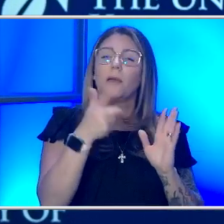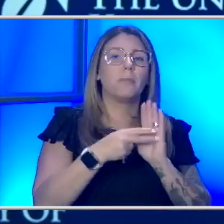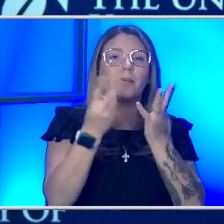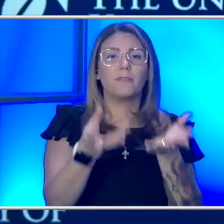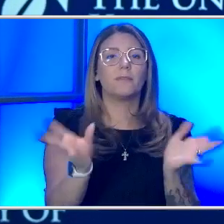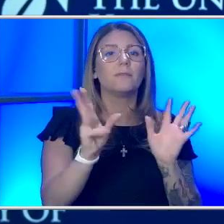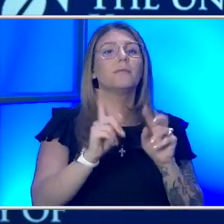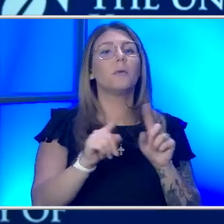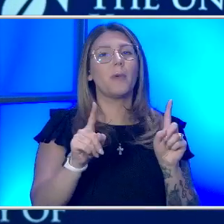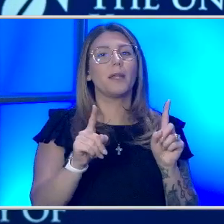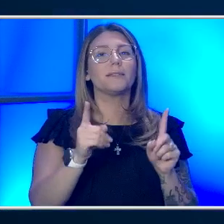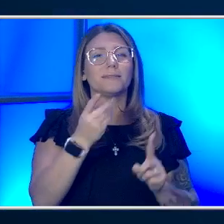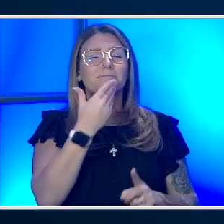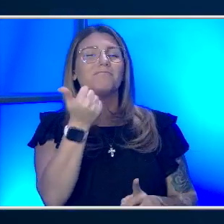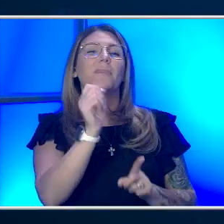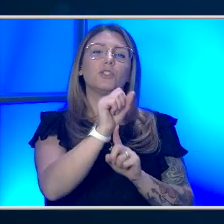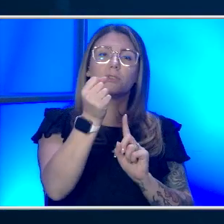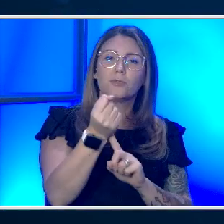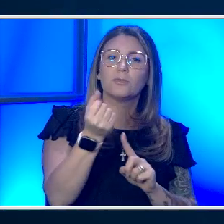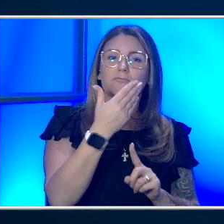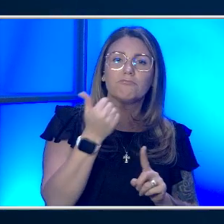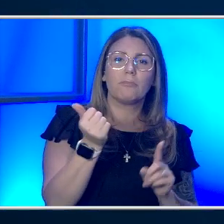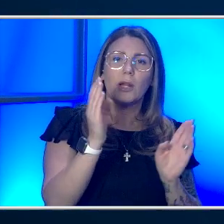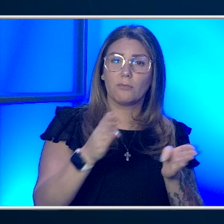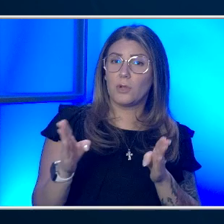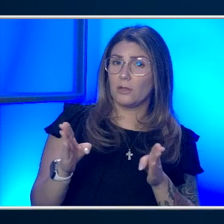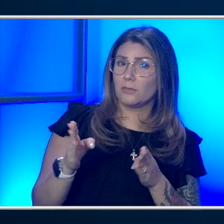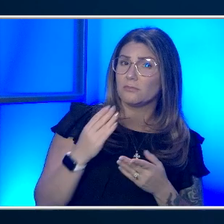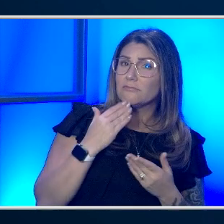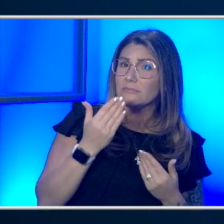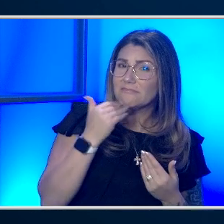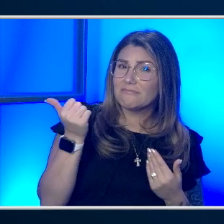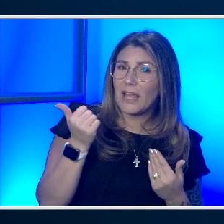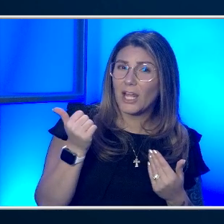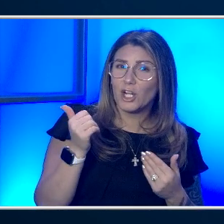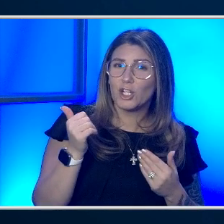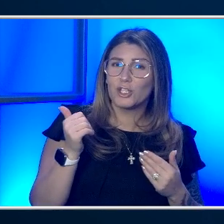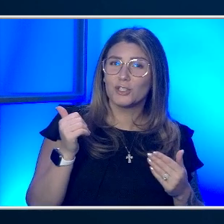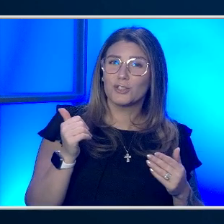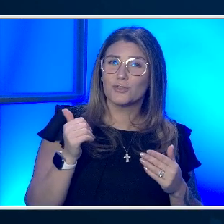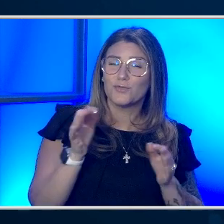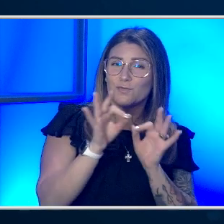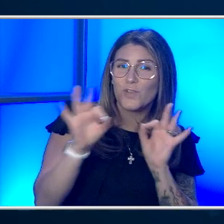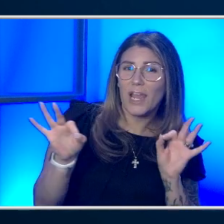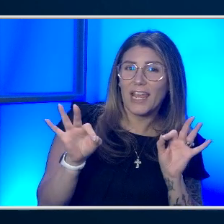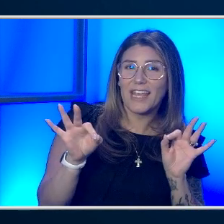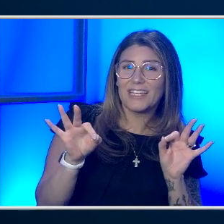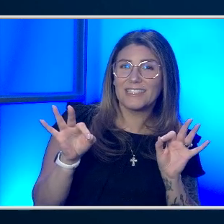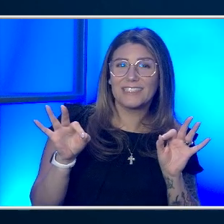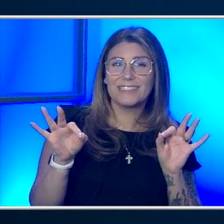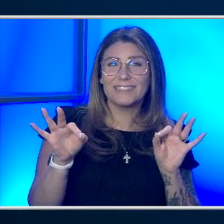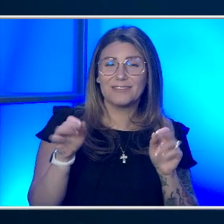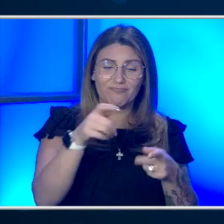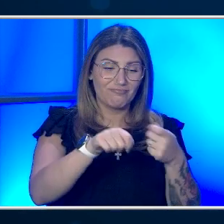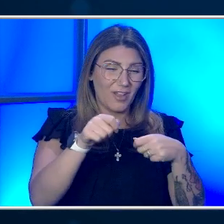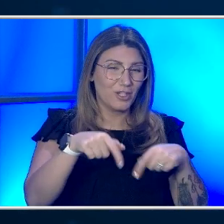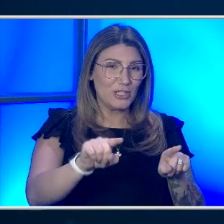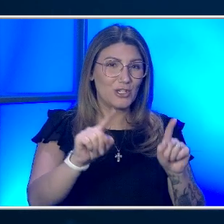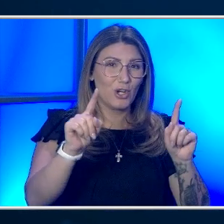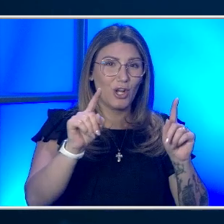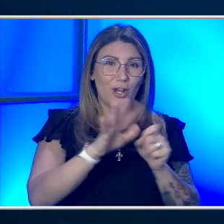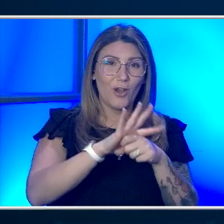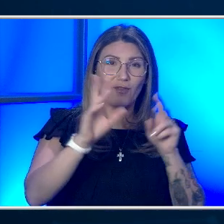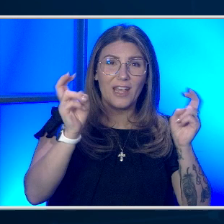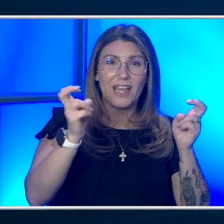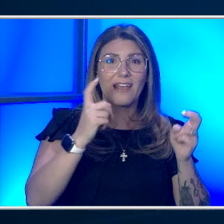We're better prepared. Doc Hawk, can we think of a better thought or a better way of saying during COVID? But I think I totally get what you mean, Joellen,